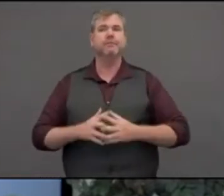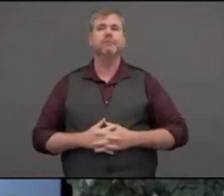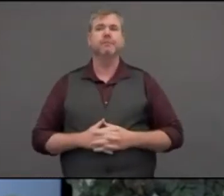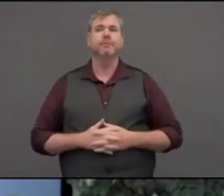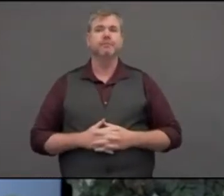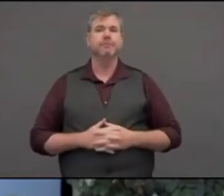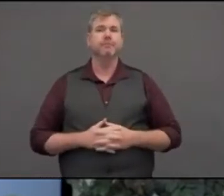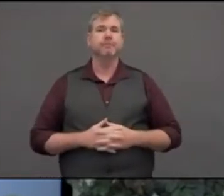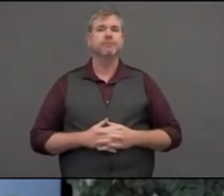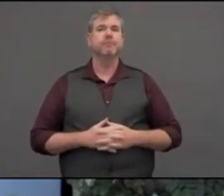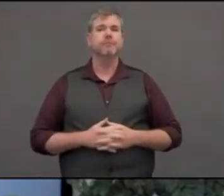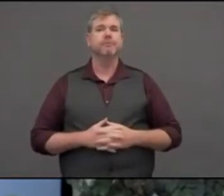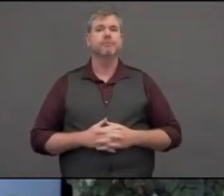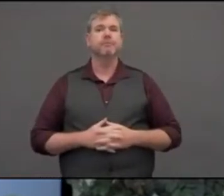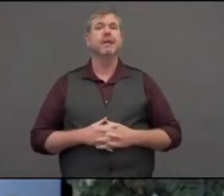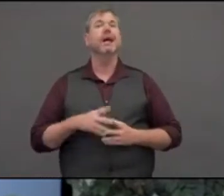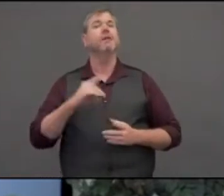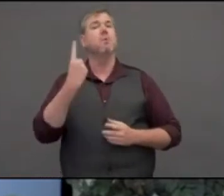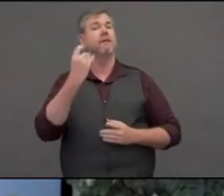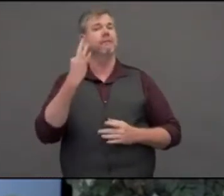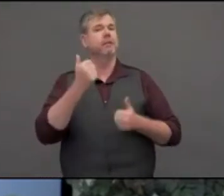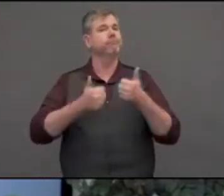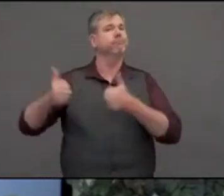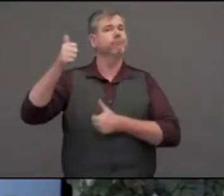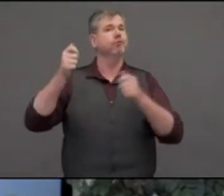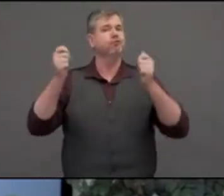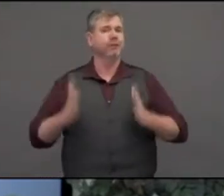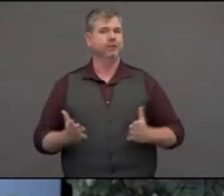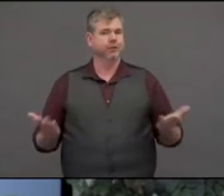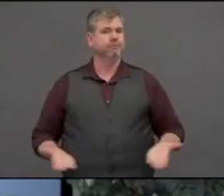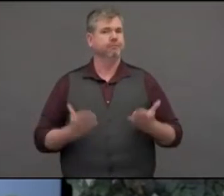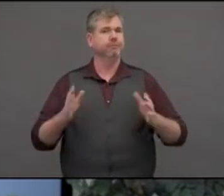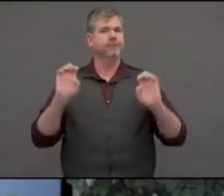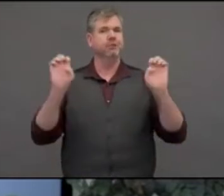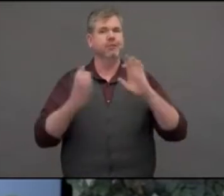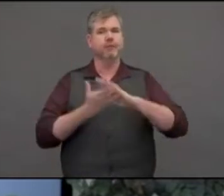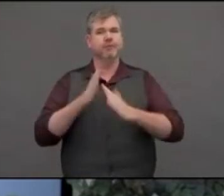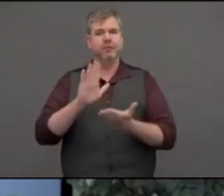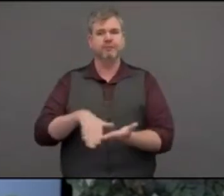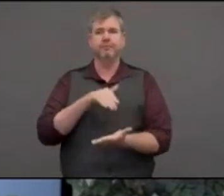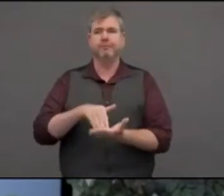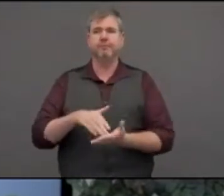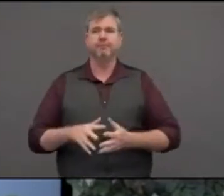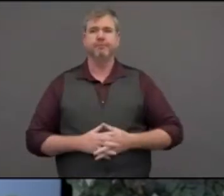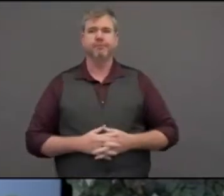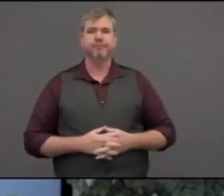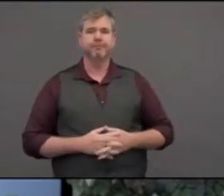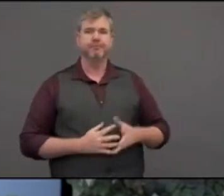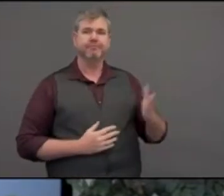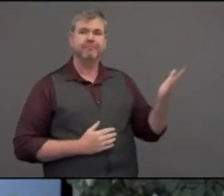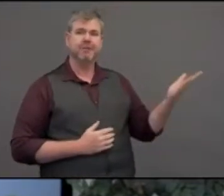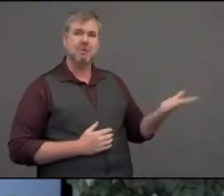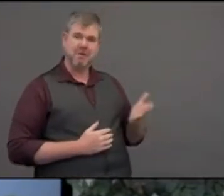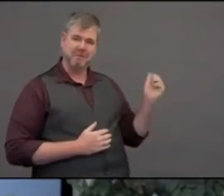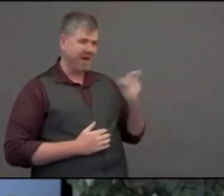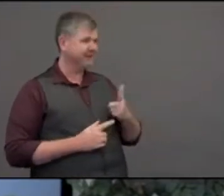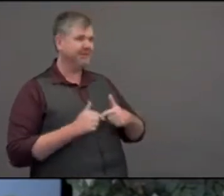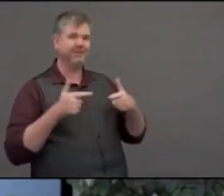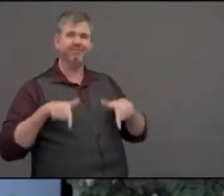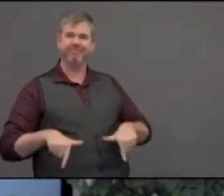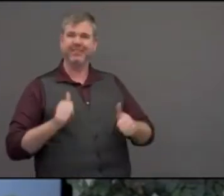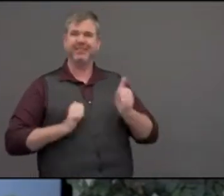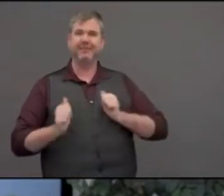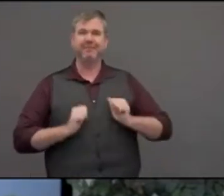Center. Welcome back to the show, James. Thank you. So we are here today to talk about the